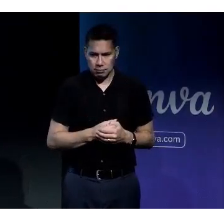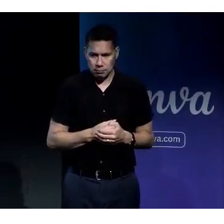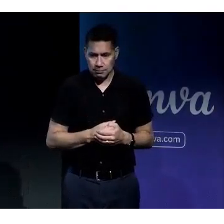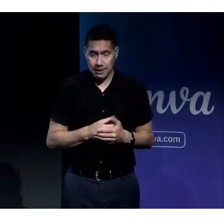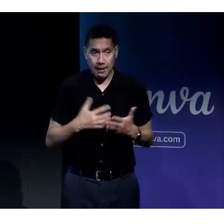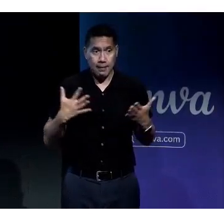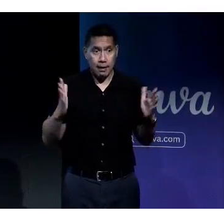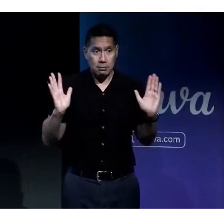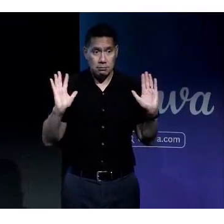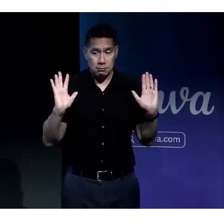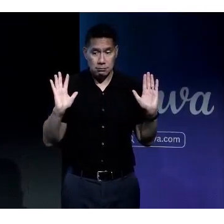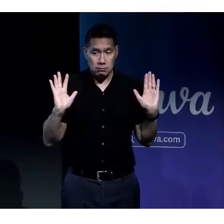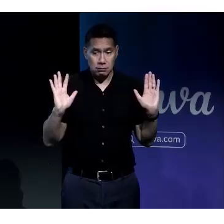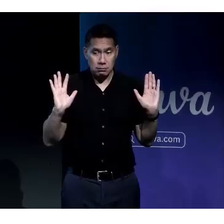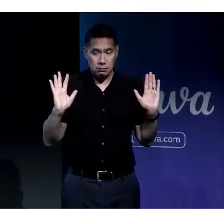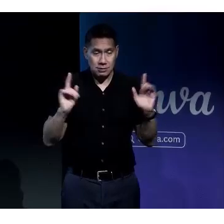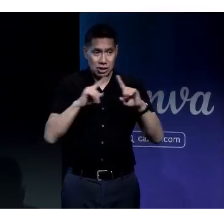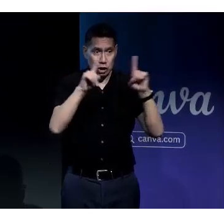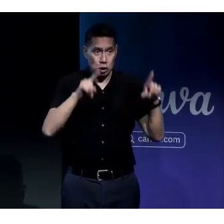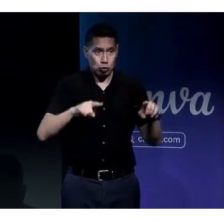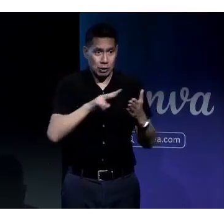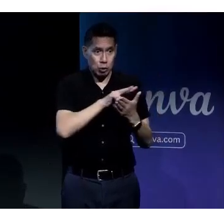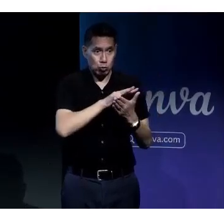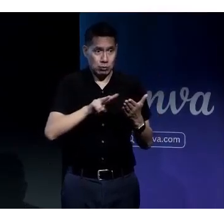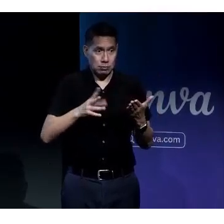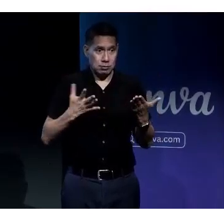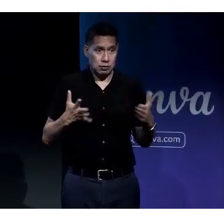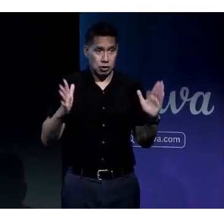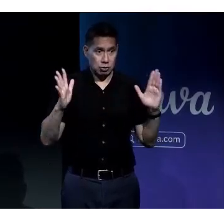And that is screen readers.